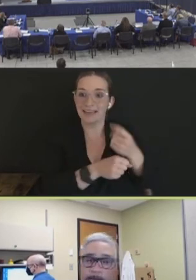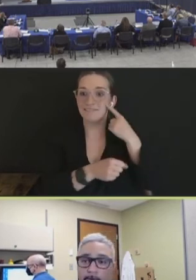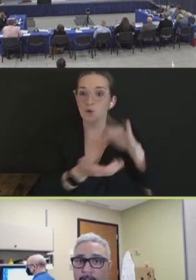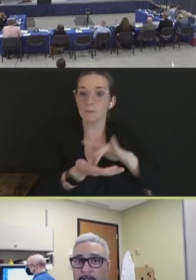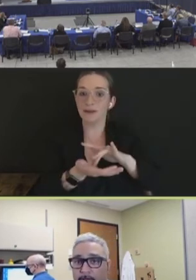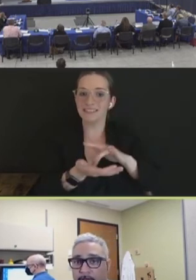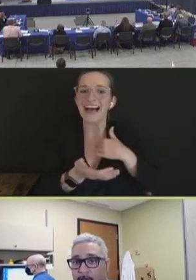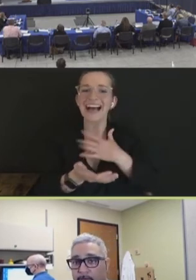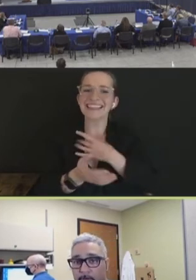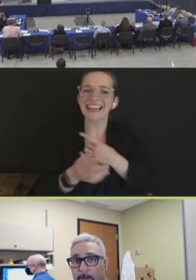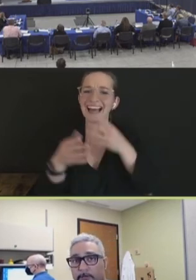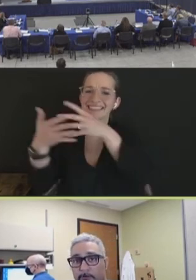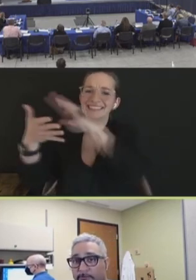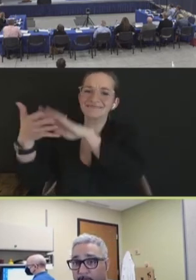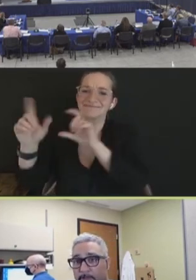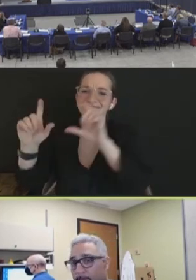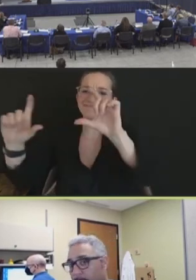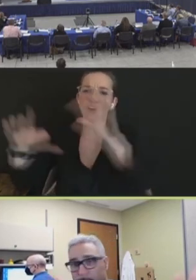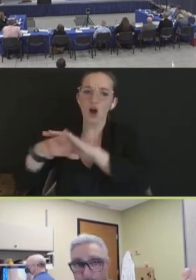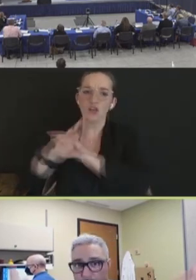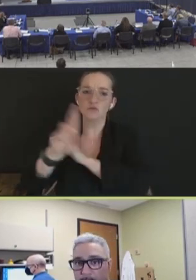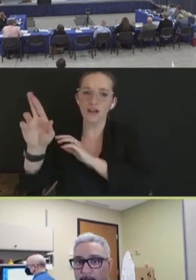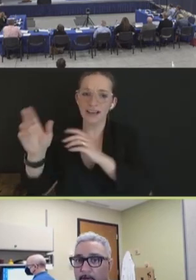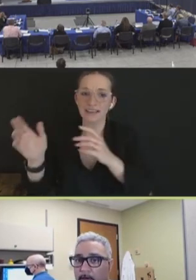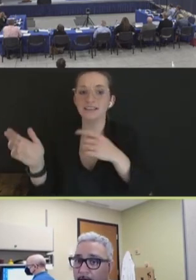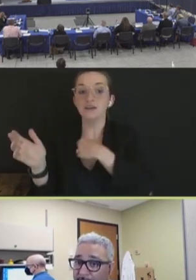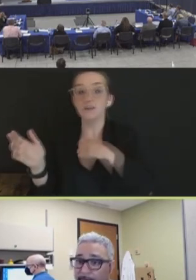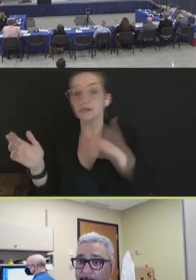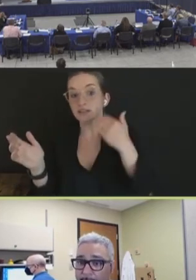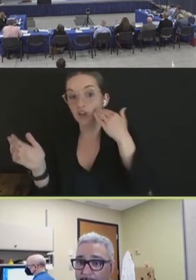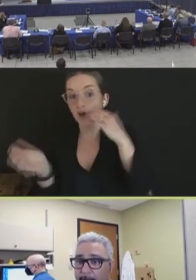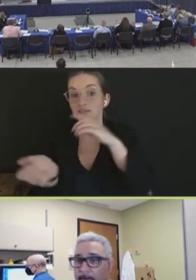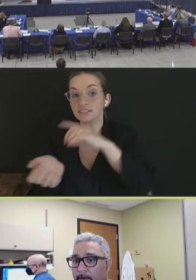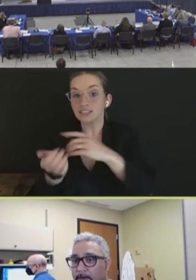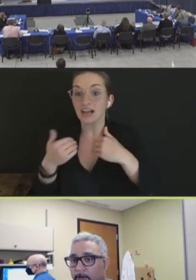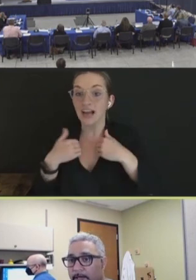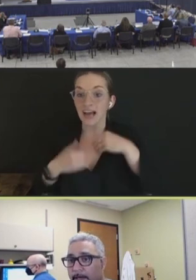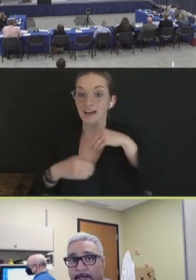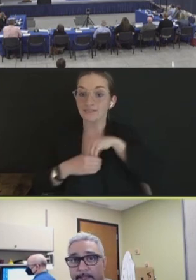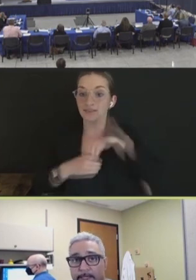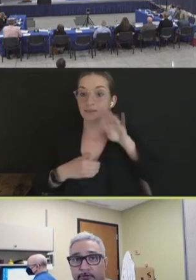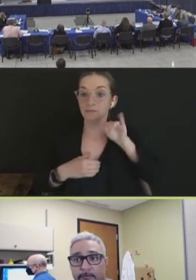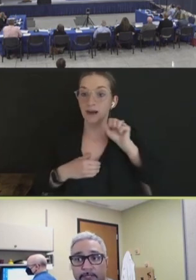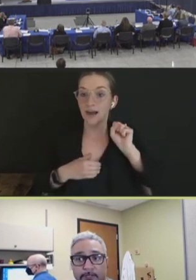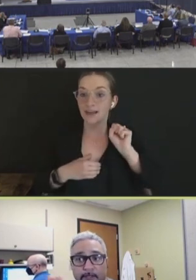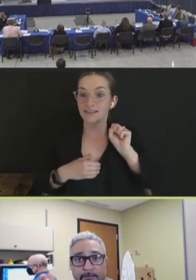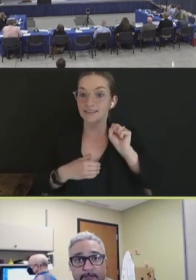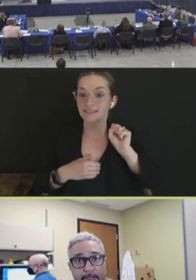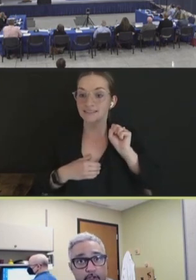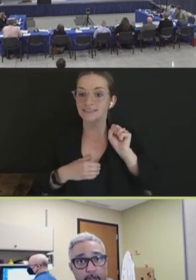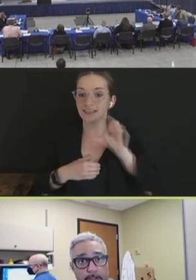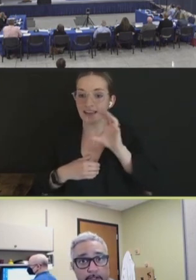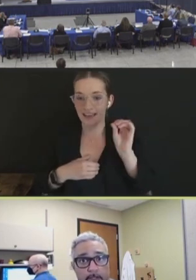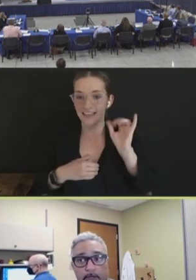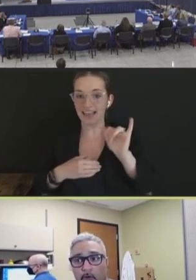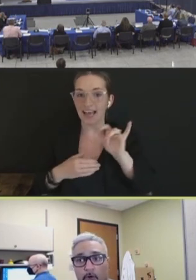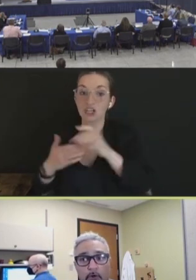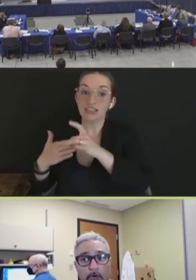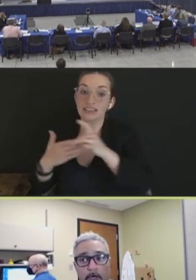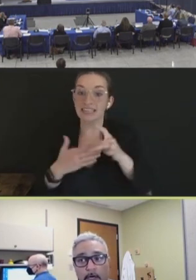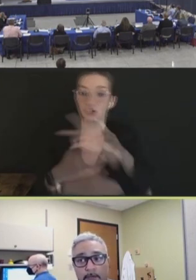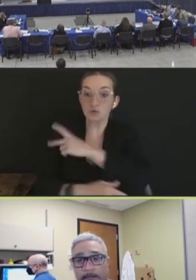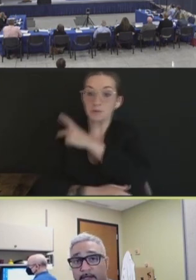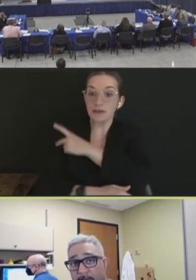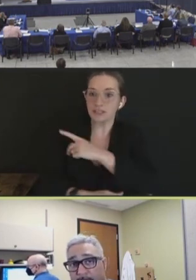diagram on the right just because it says, well, look, we know physicians or clinicians have some bias. That may lead to patients having distrust